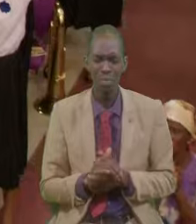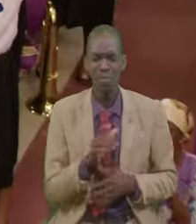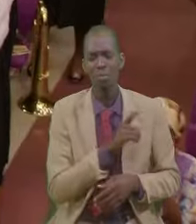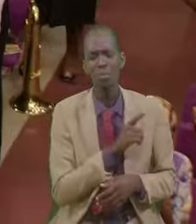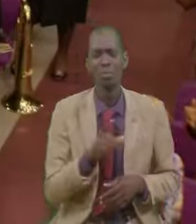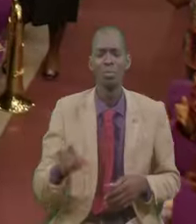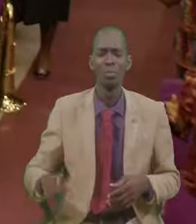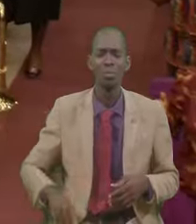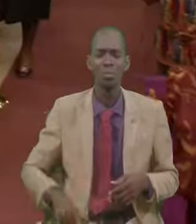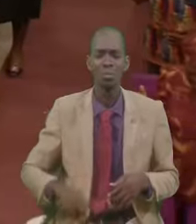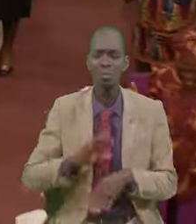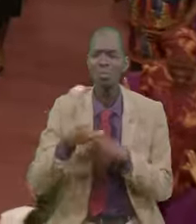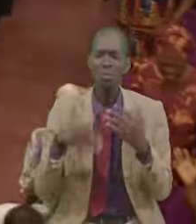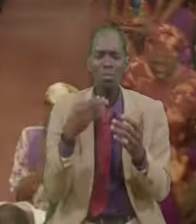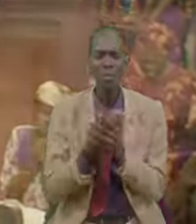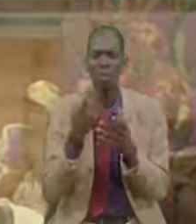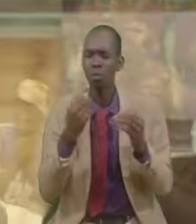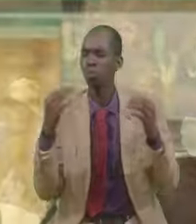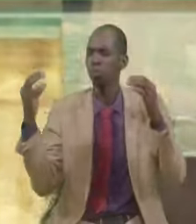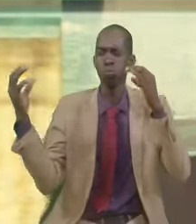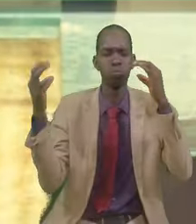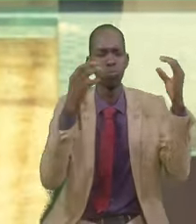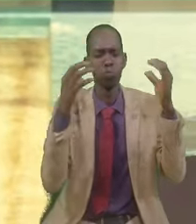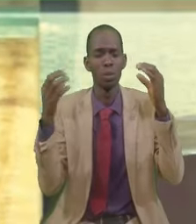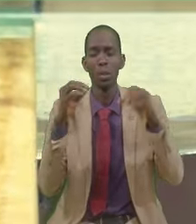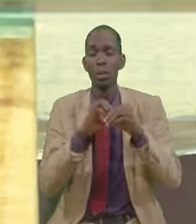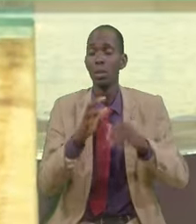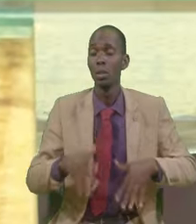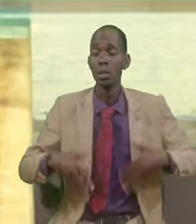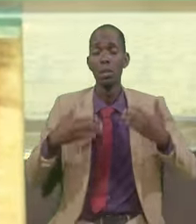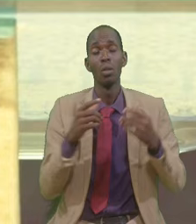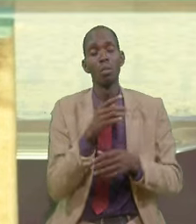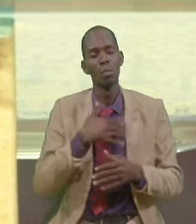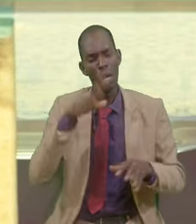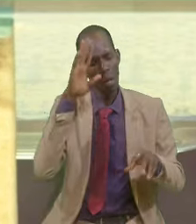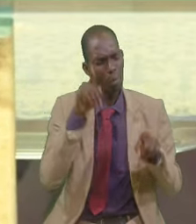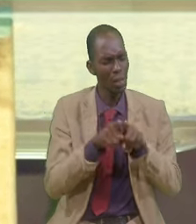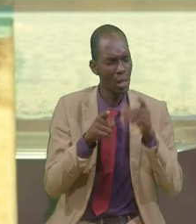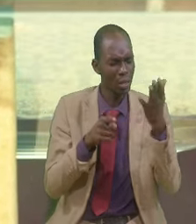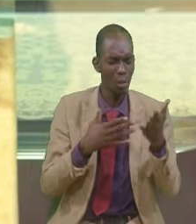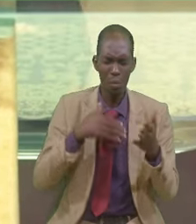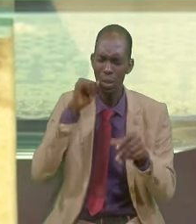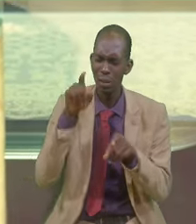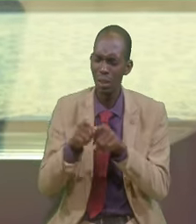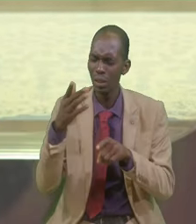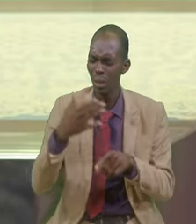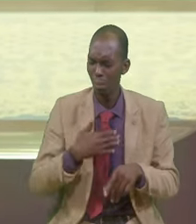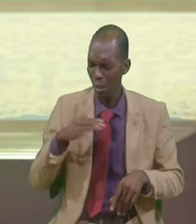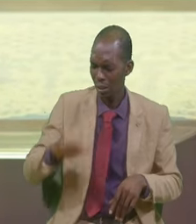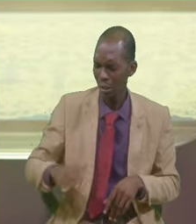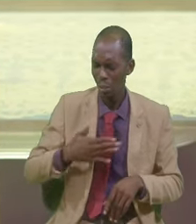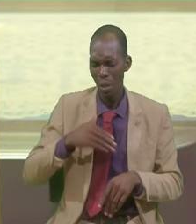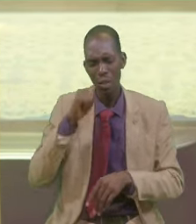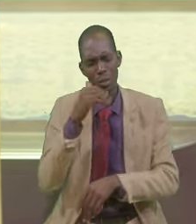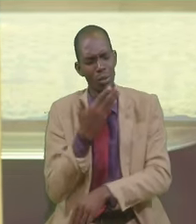Lord, all the storms in their lives, my brother there, my sister there, my child, my daughter